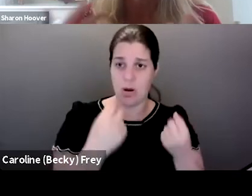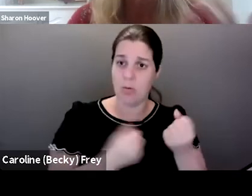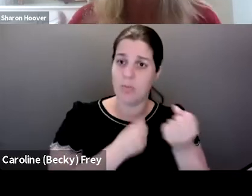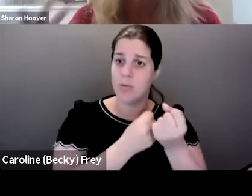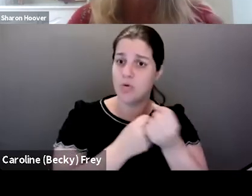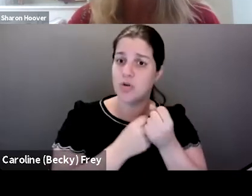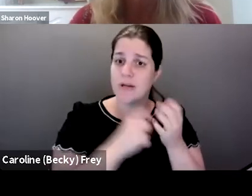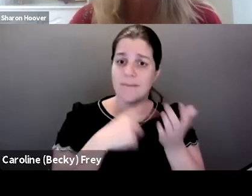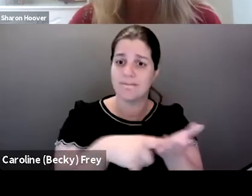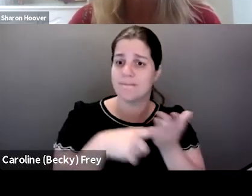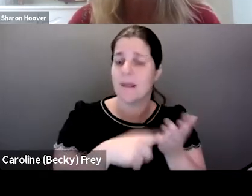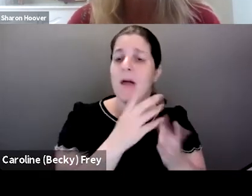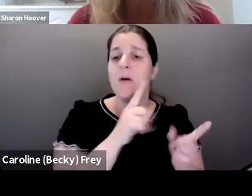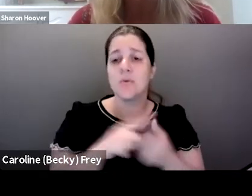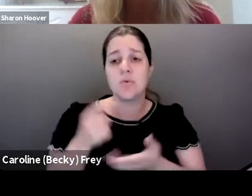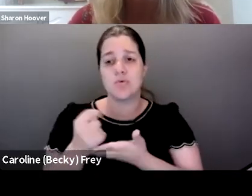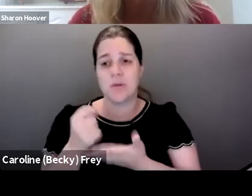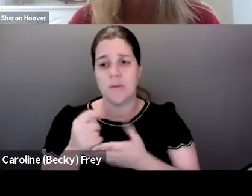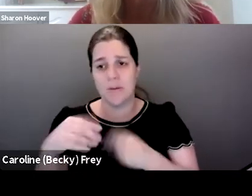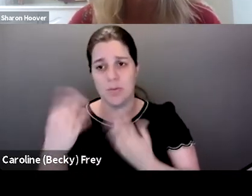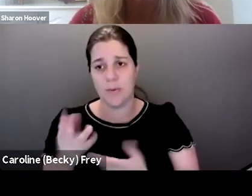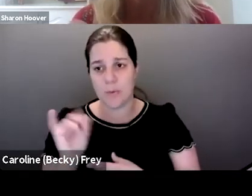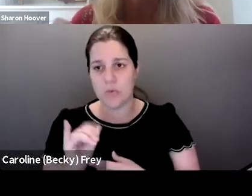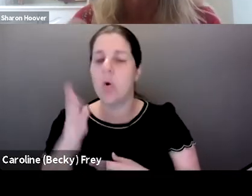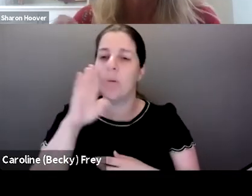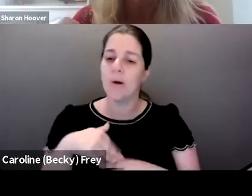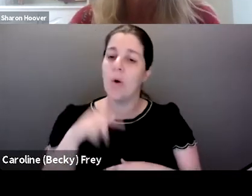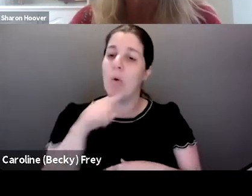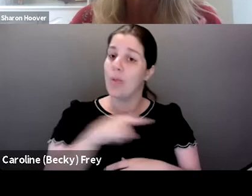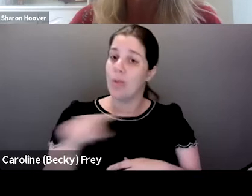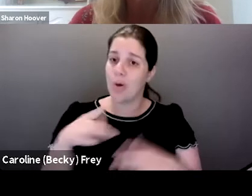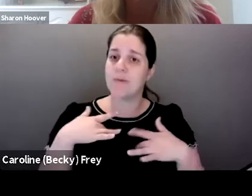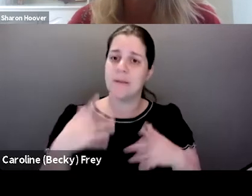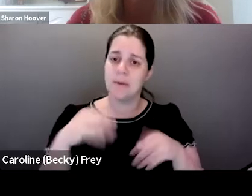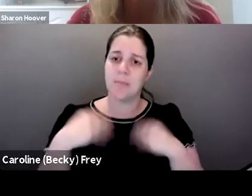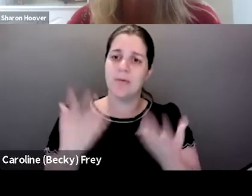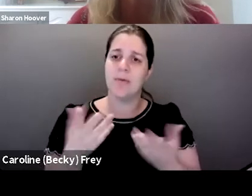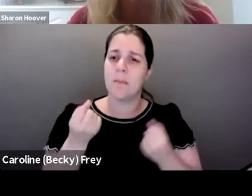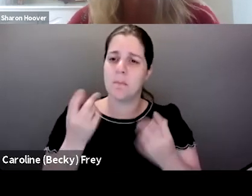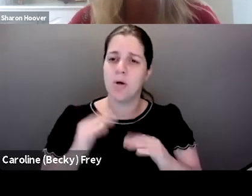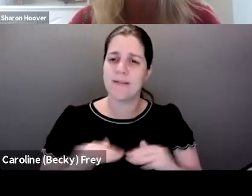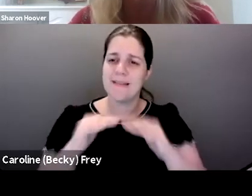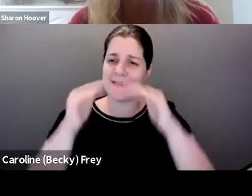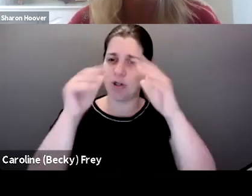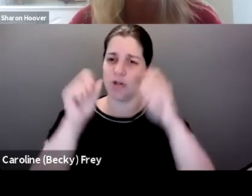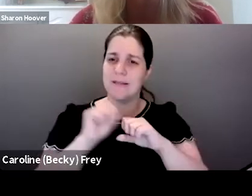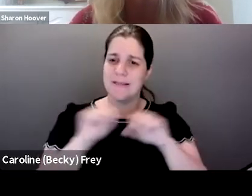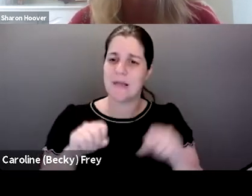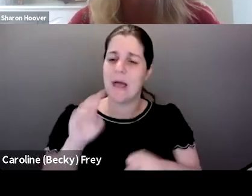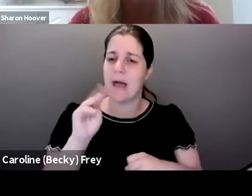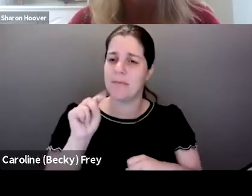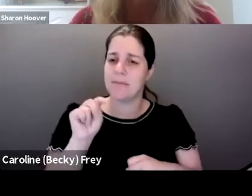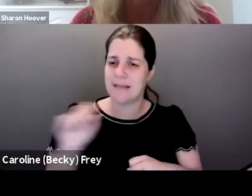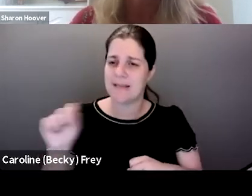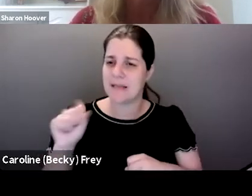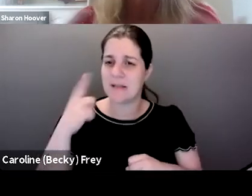know that these comprehensive school mental health systems provide a full array of supports, often called a multi-tiered system of supports, or an MTSS in